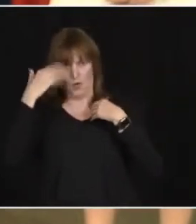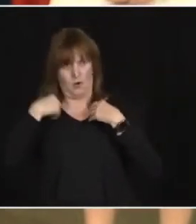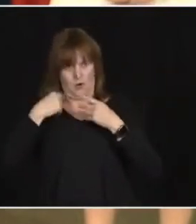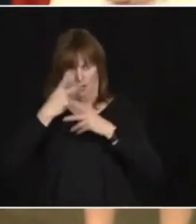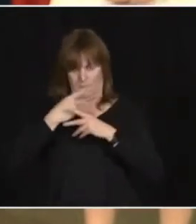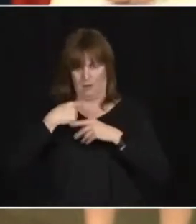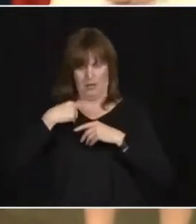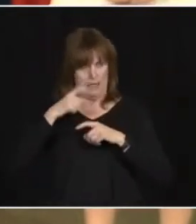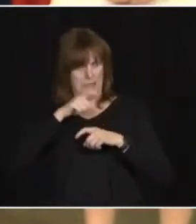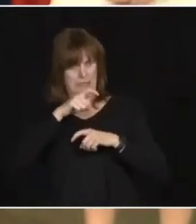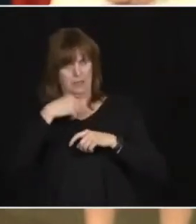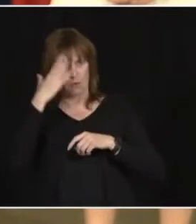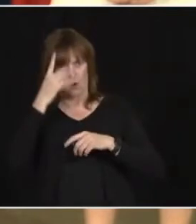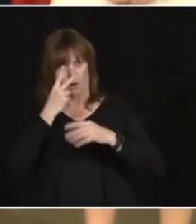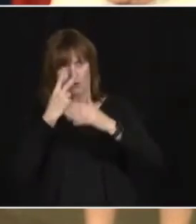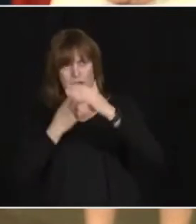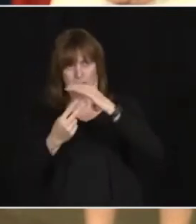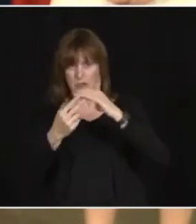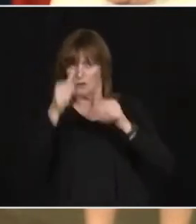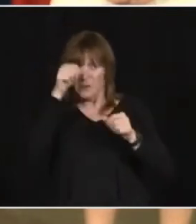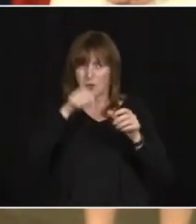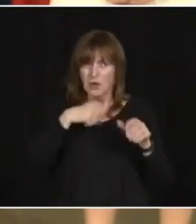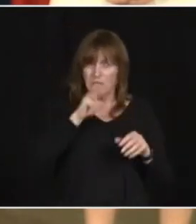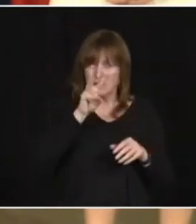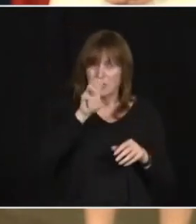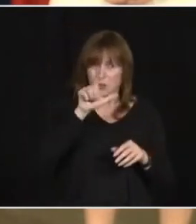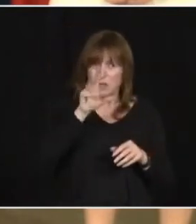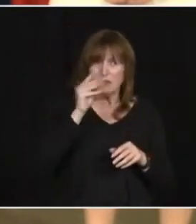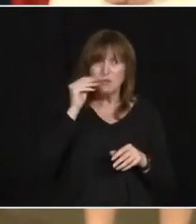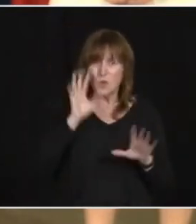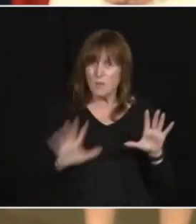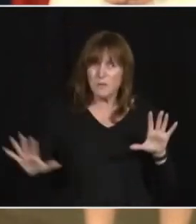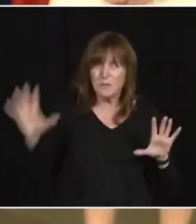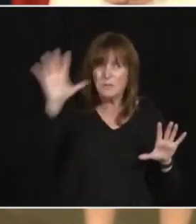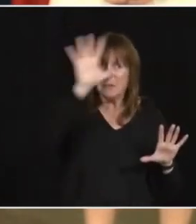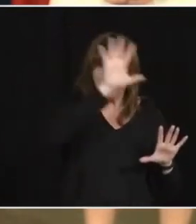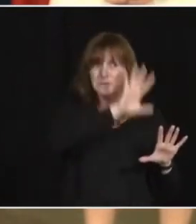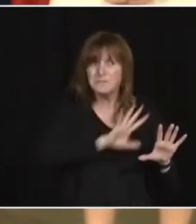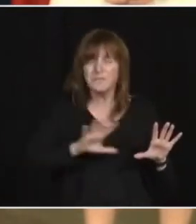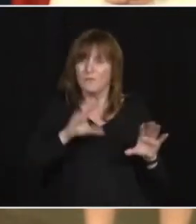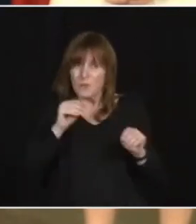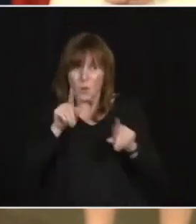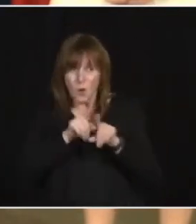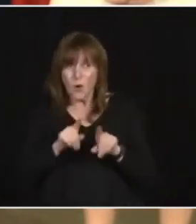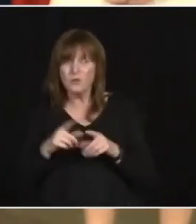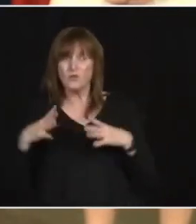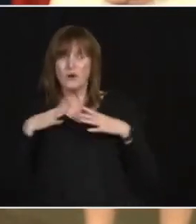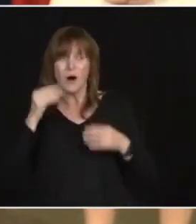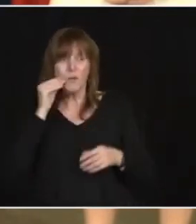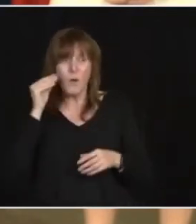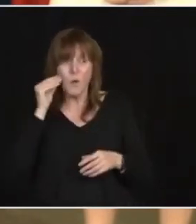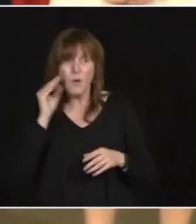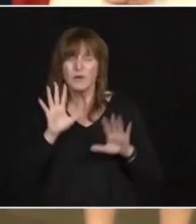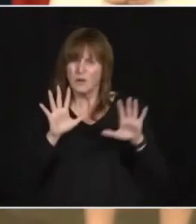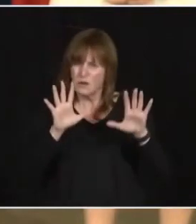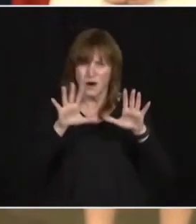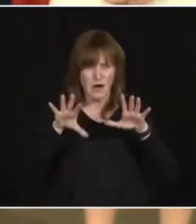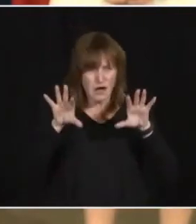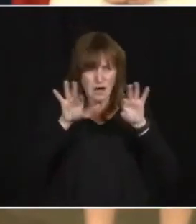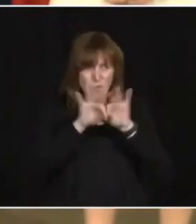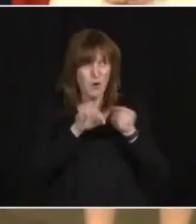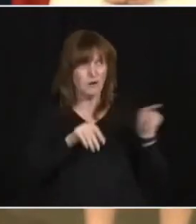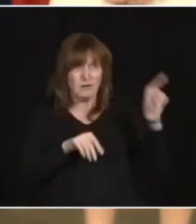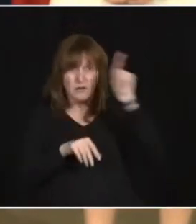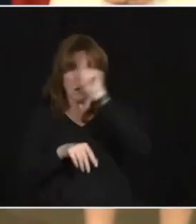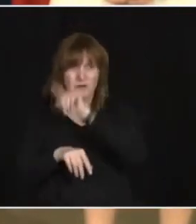all 626 homes and retirement homes. So it's so important. It is so important that we